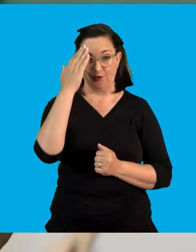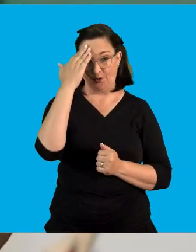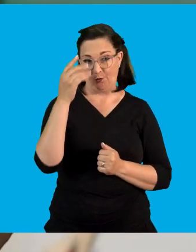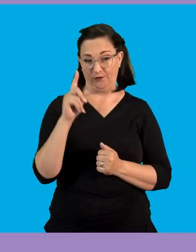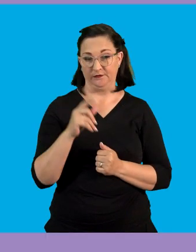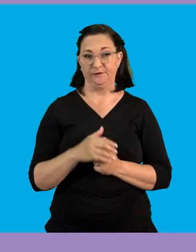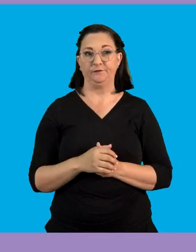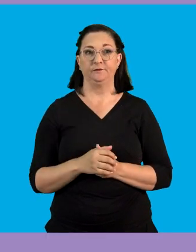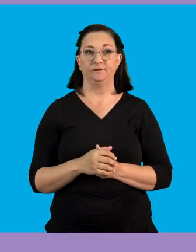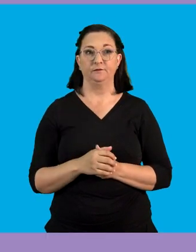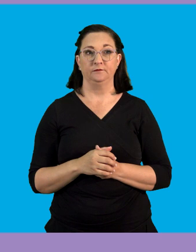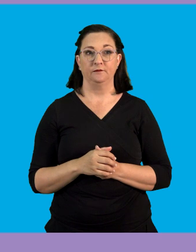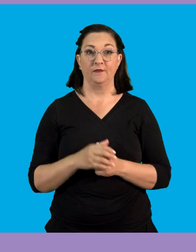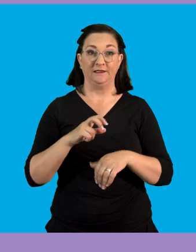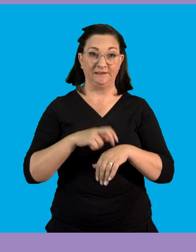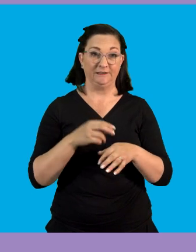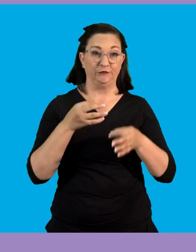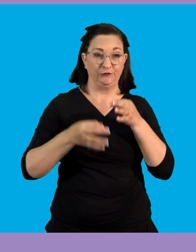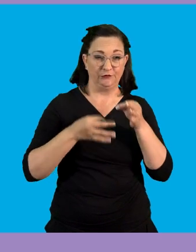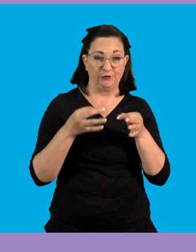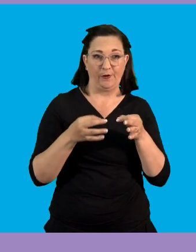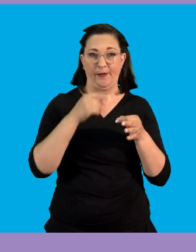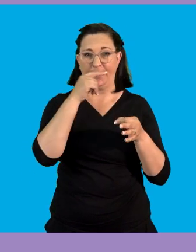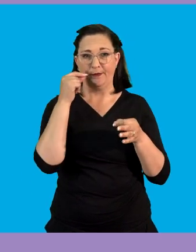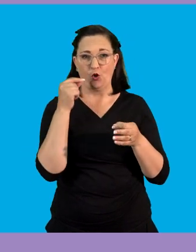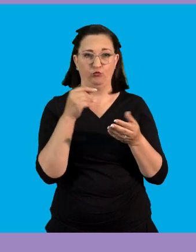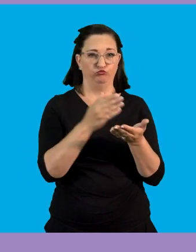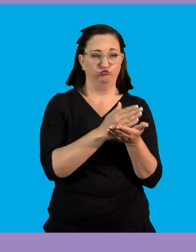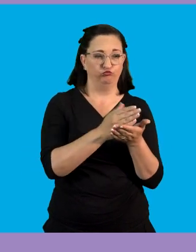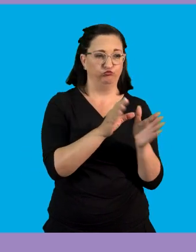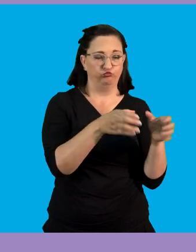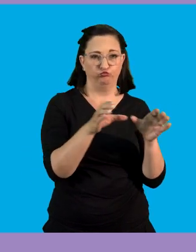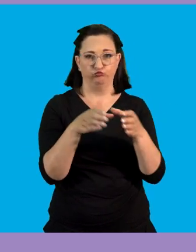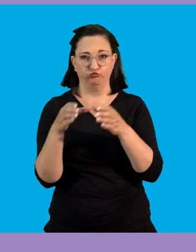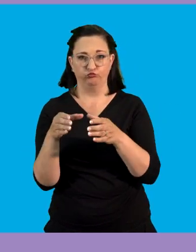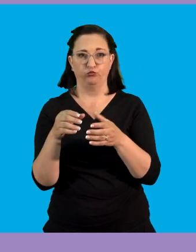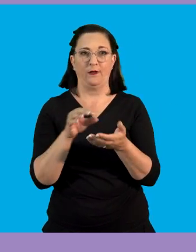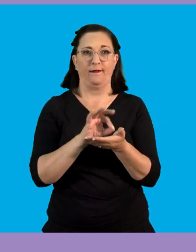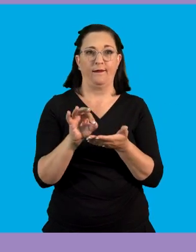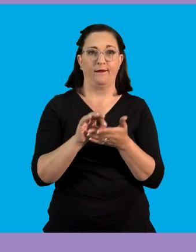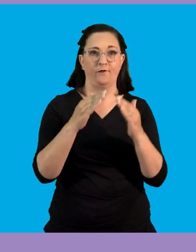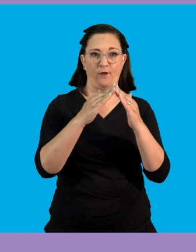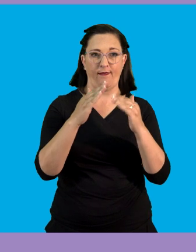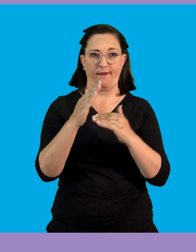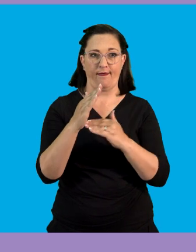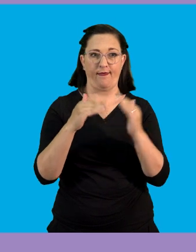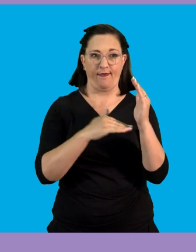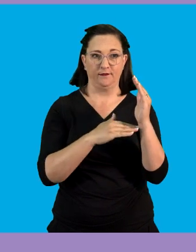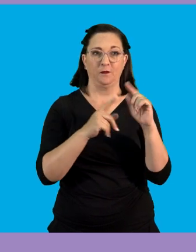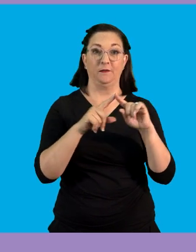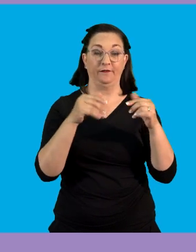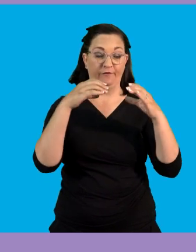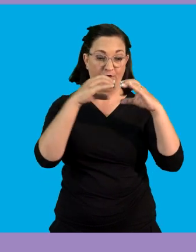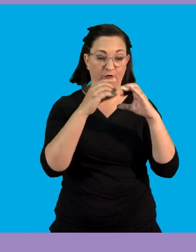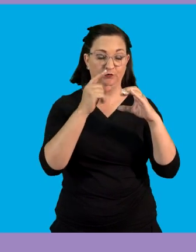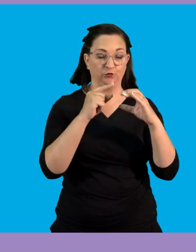is how to describe, to sort, name, or compare triangles according to their sides